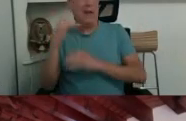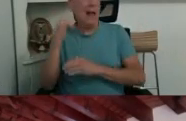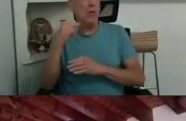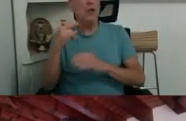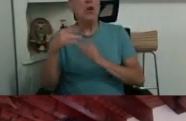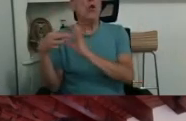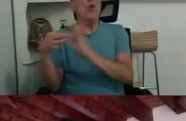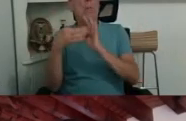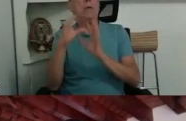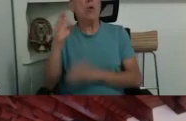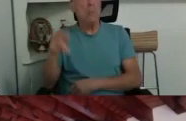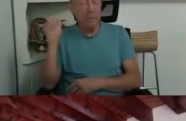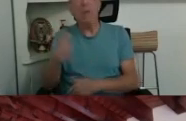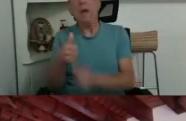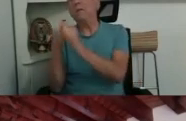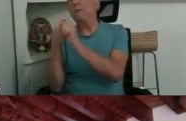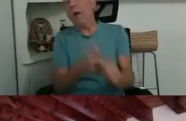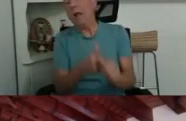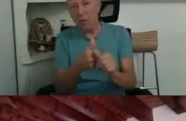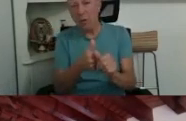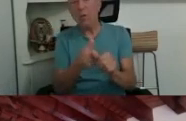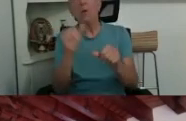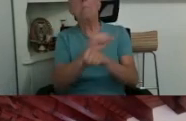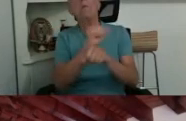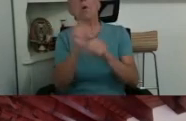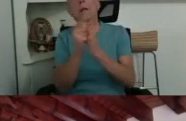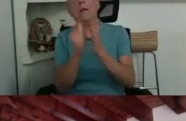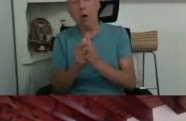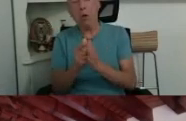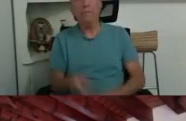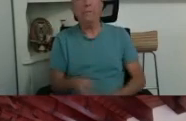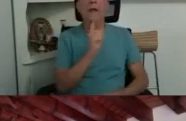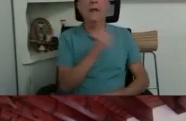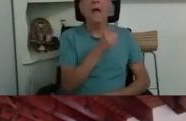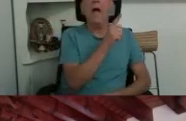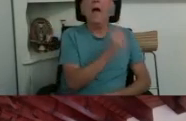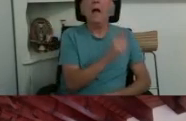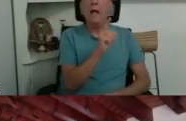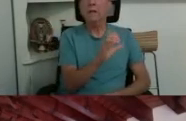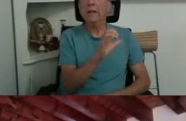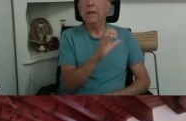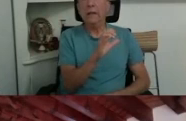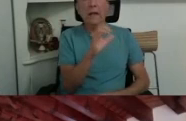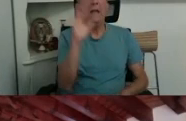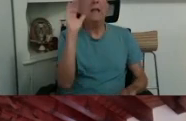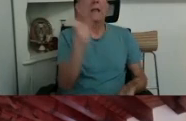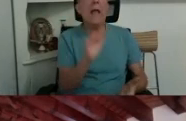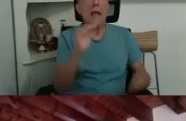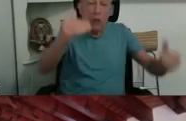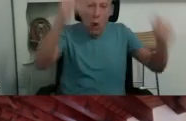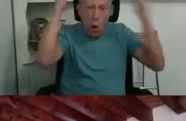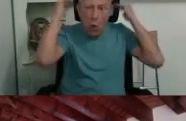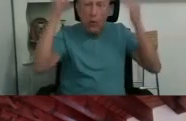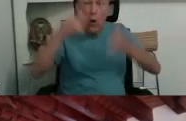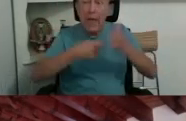have to comply with employment laws. The LLC makes for less overhead, but also for